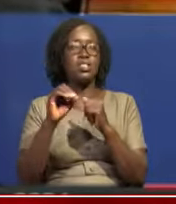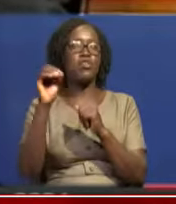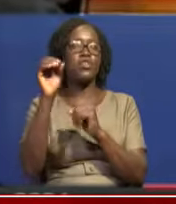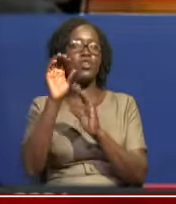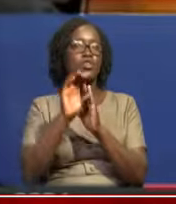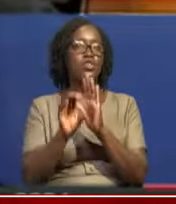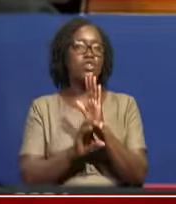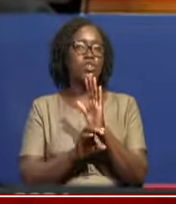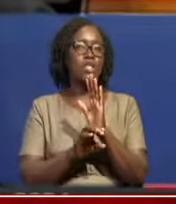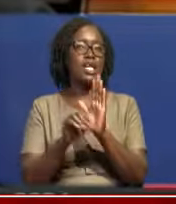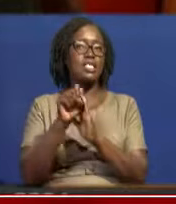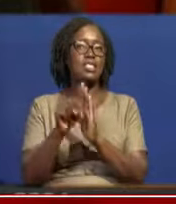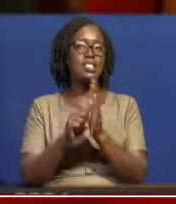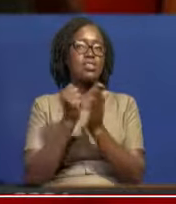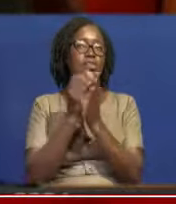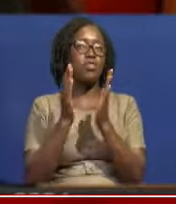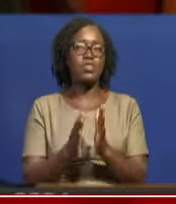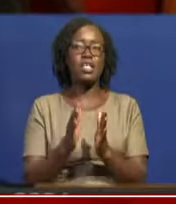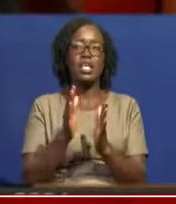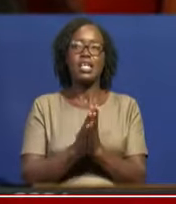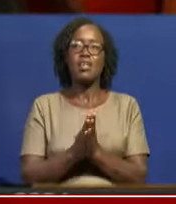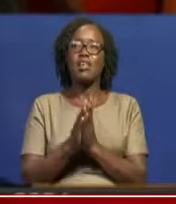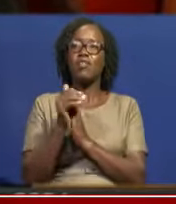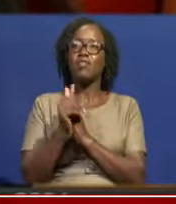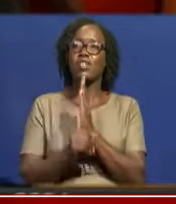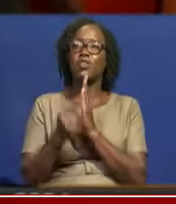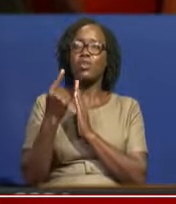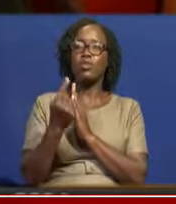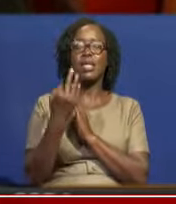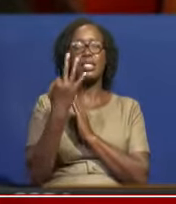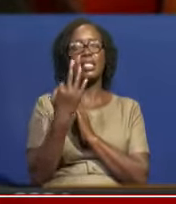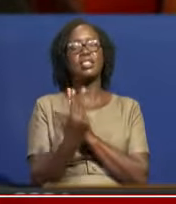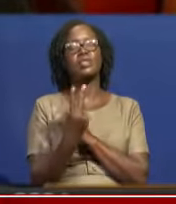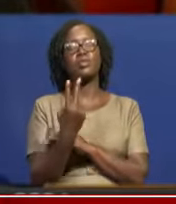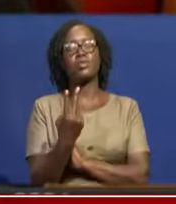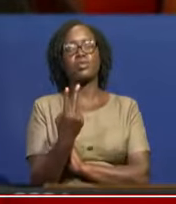Constitution as a state officer. If you go to Article